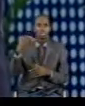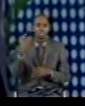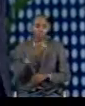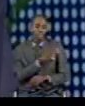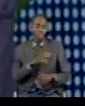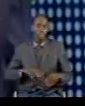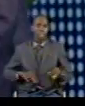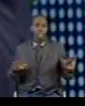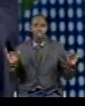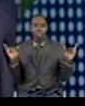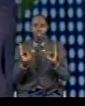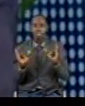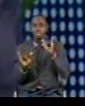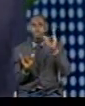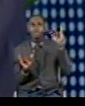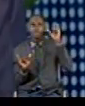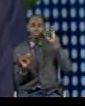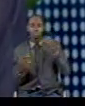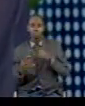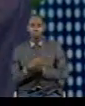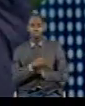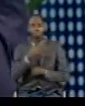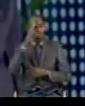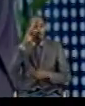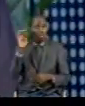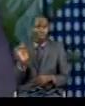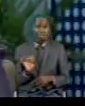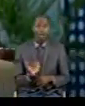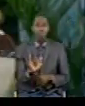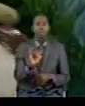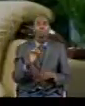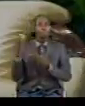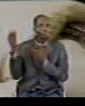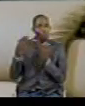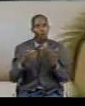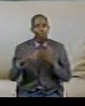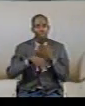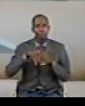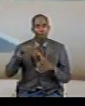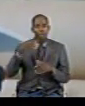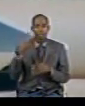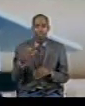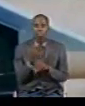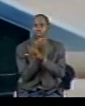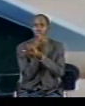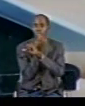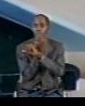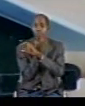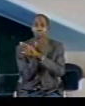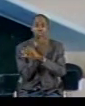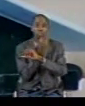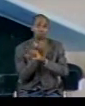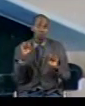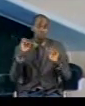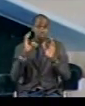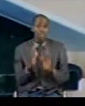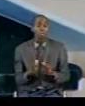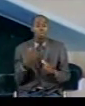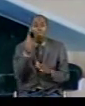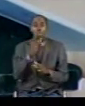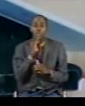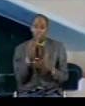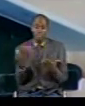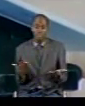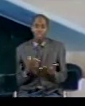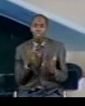yesterday, today, and forever, he brought them forth. The Redeemer, who is here tonight, and who is about to break